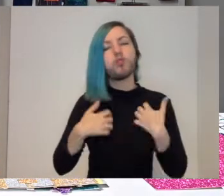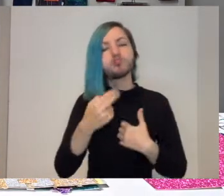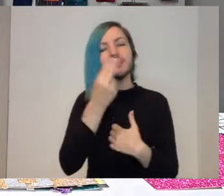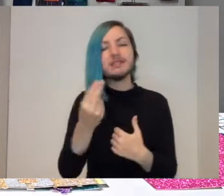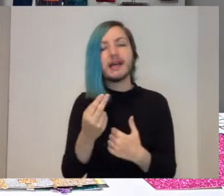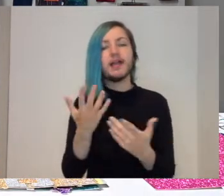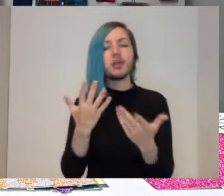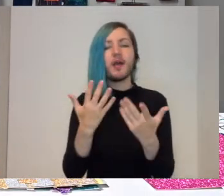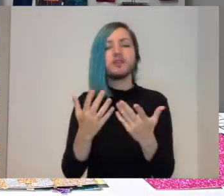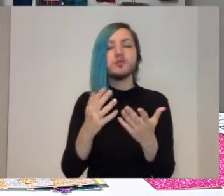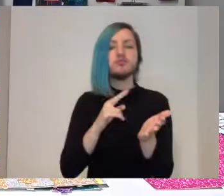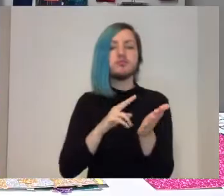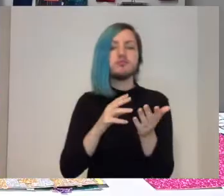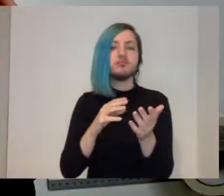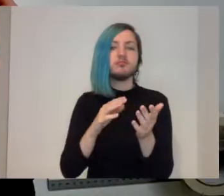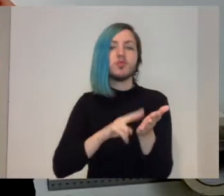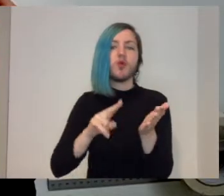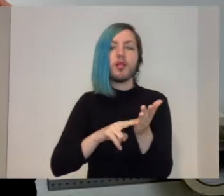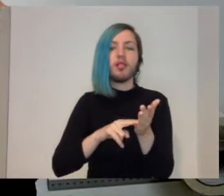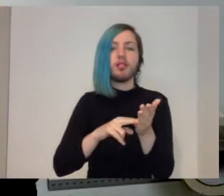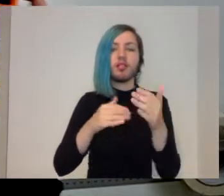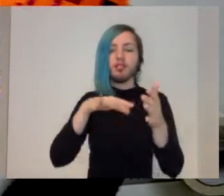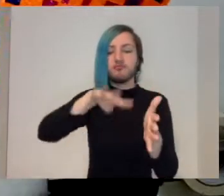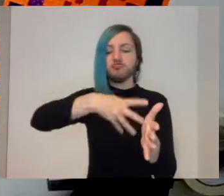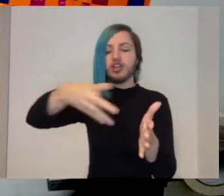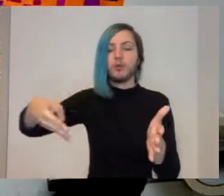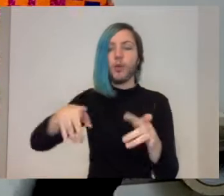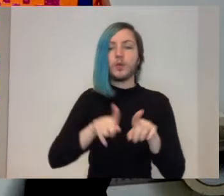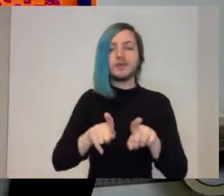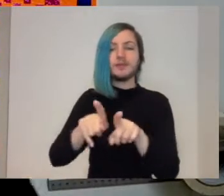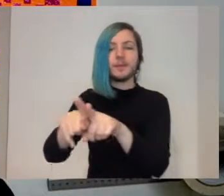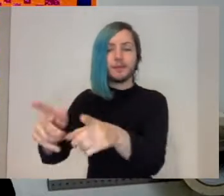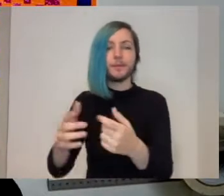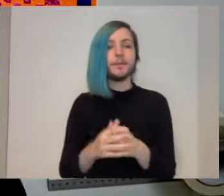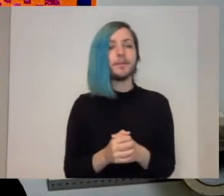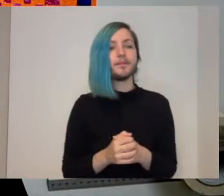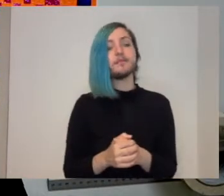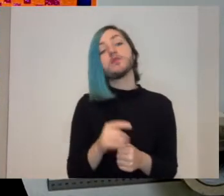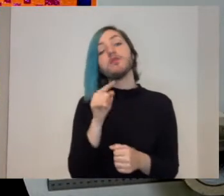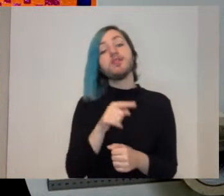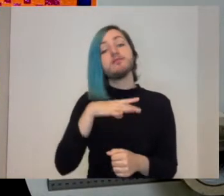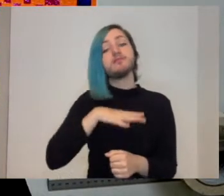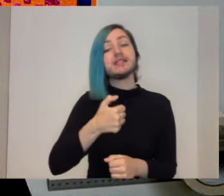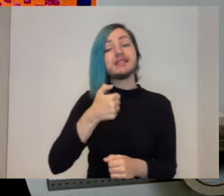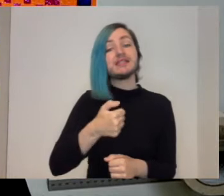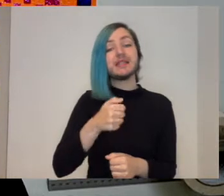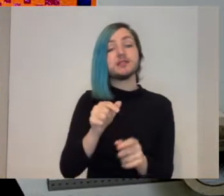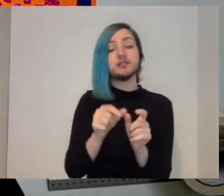than having a classic checkerboard. So for this one, you just need 6 strips